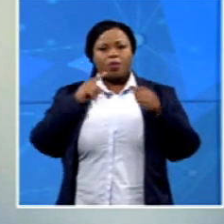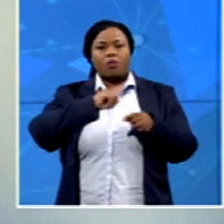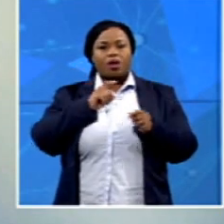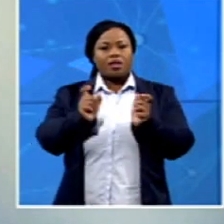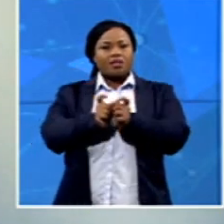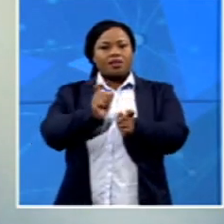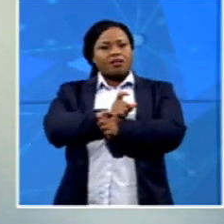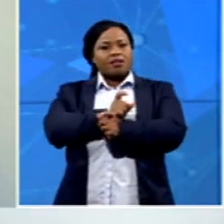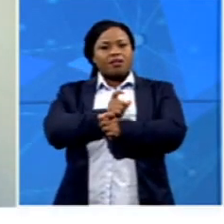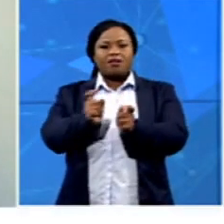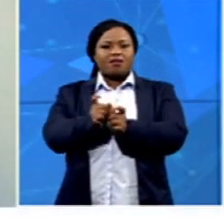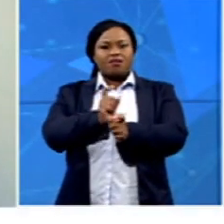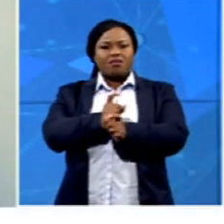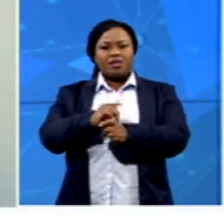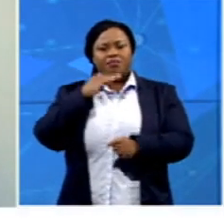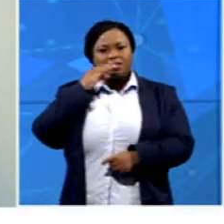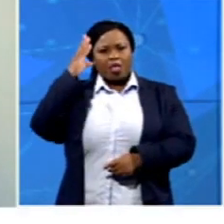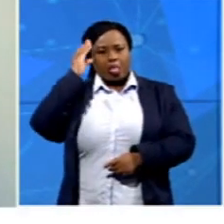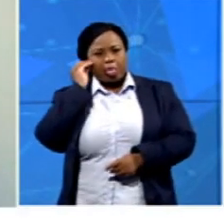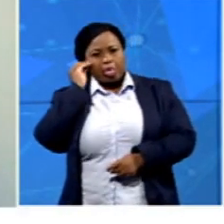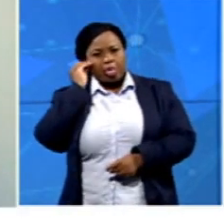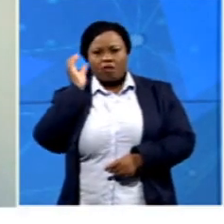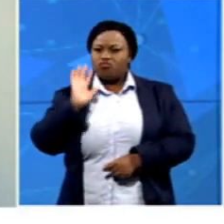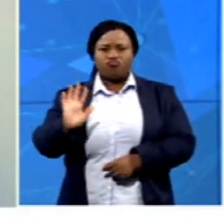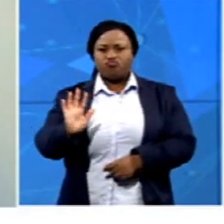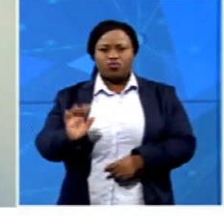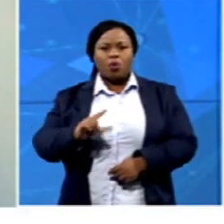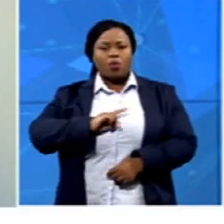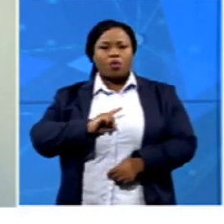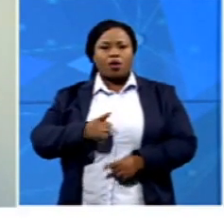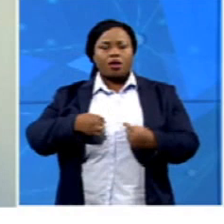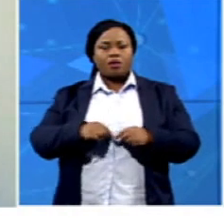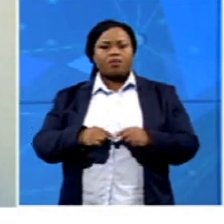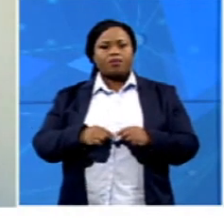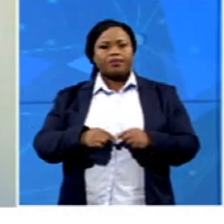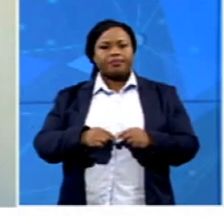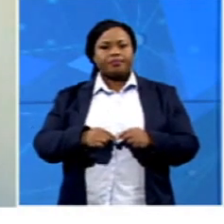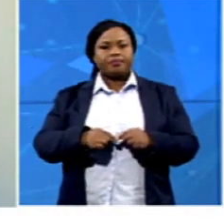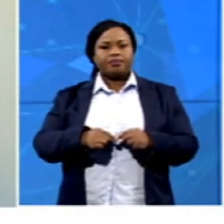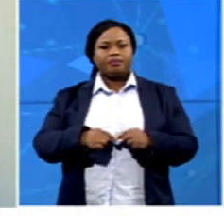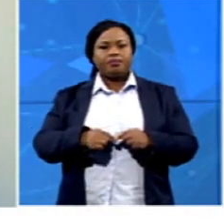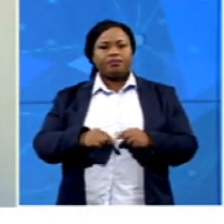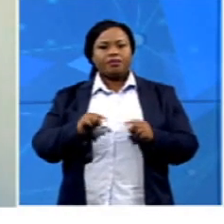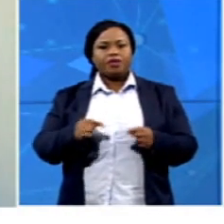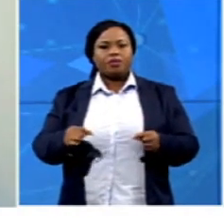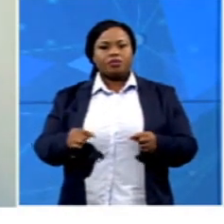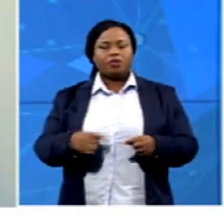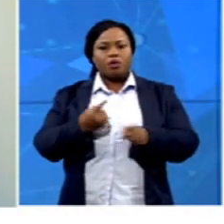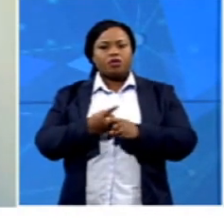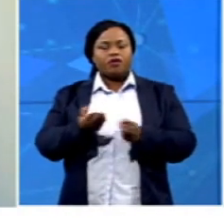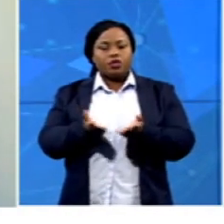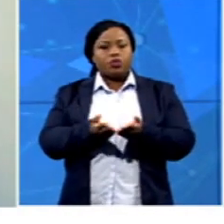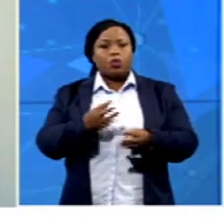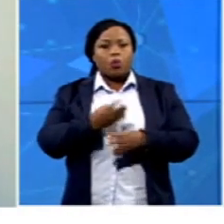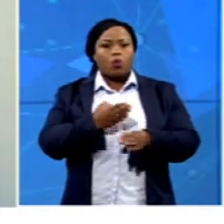are not less intelligent than their peers, but we struggle to keep up with the amount of schoolwork or